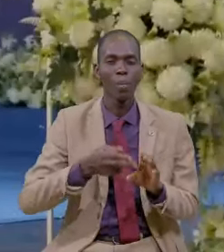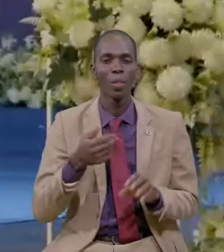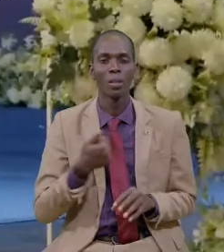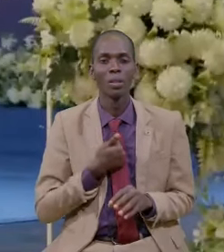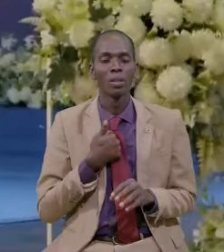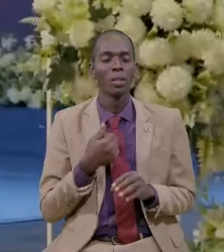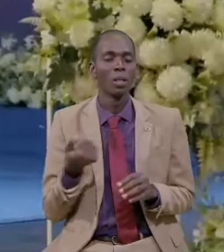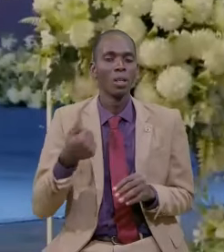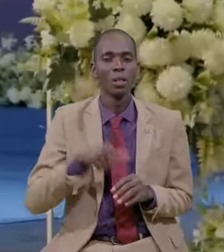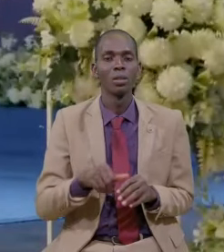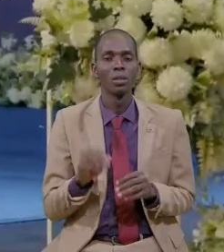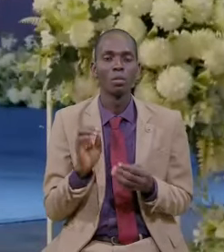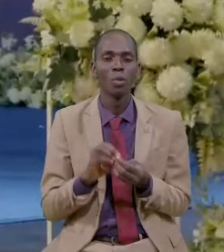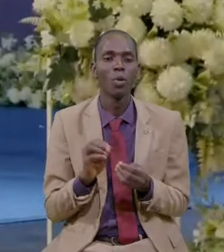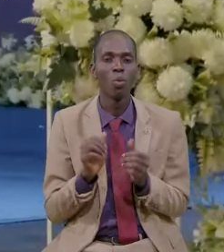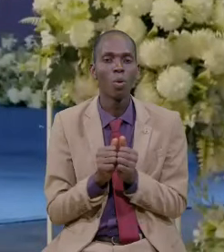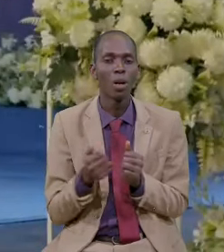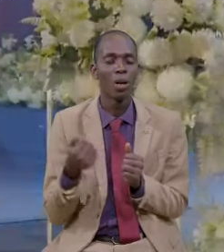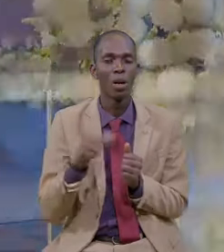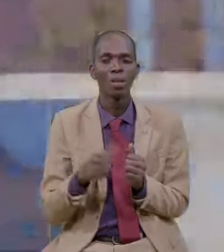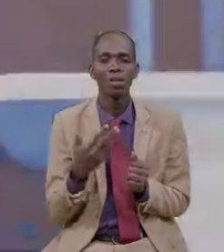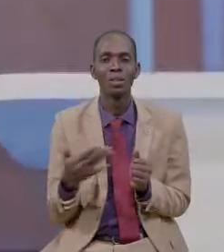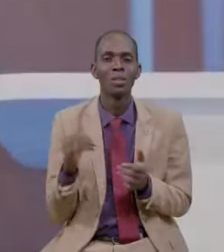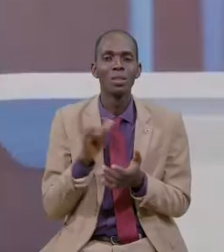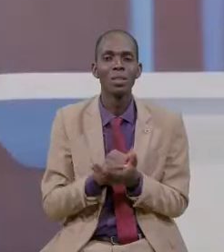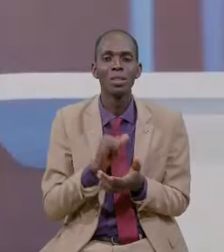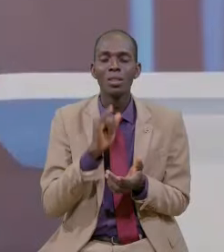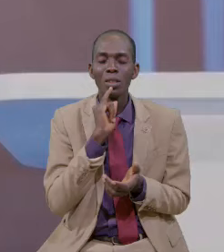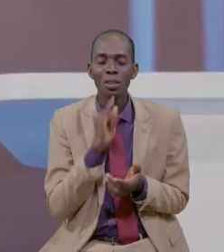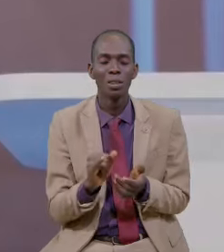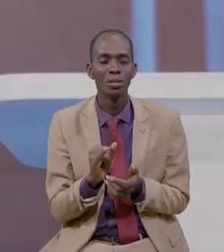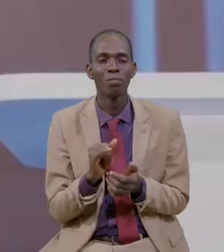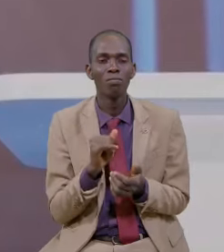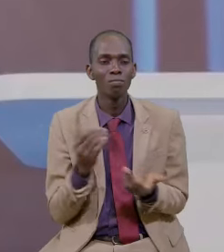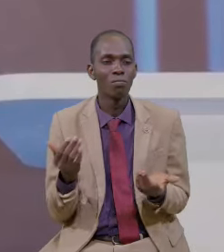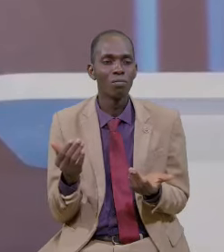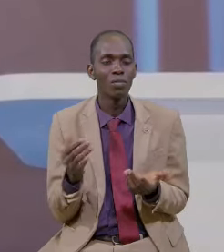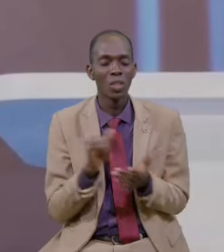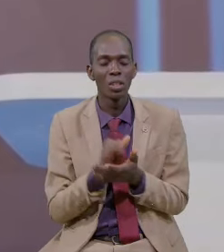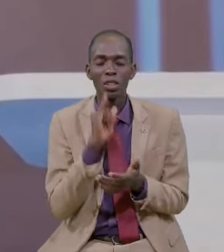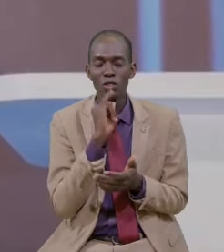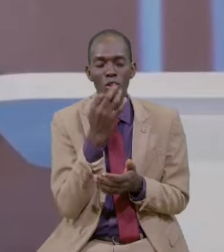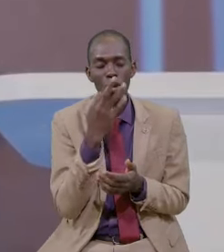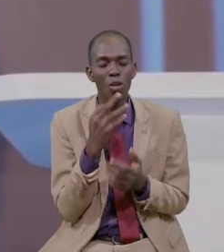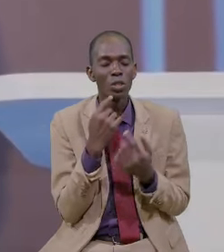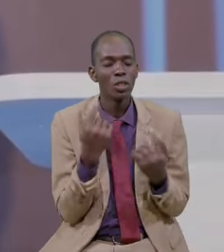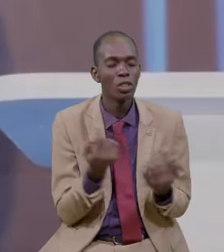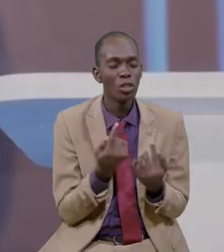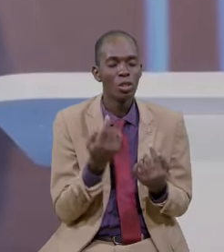anymore with anything that is of sin, of Satan, and of all